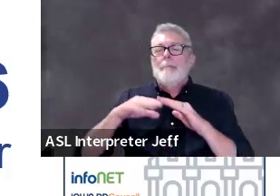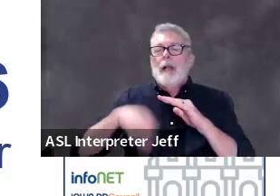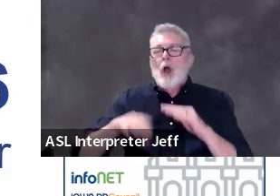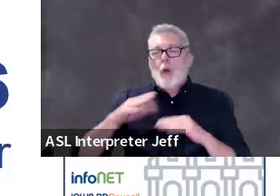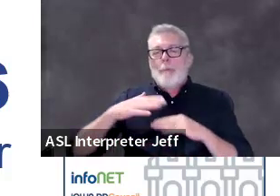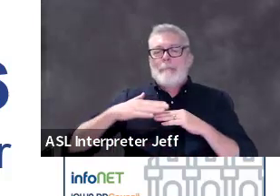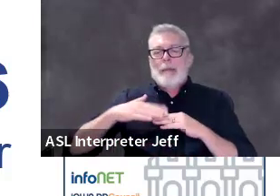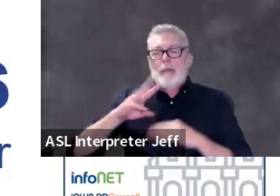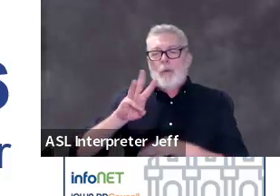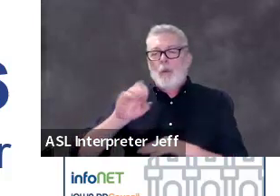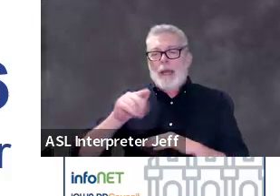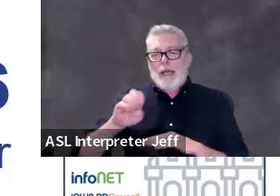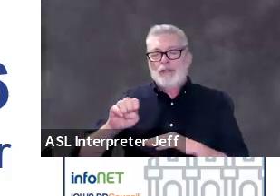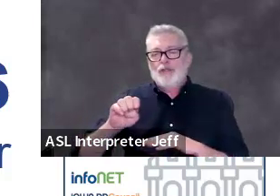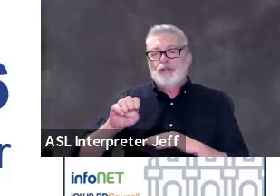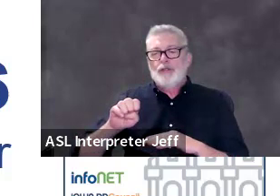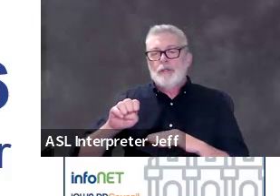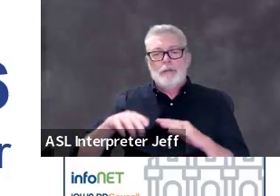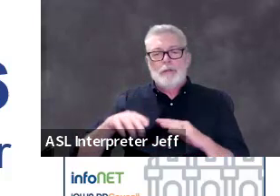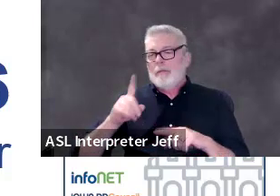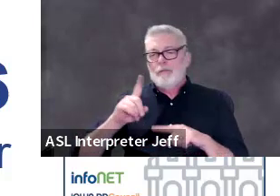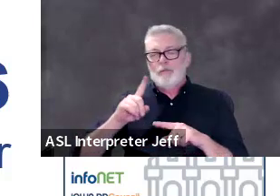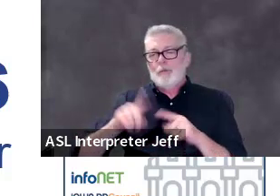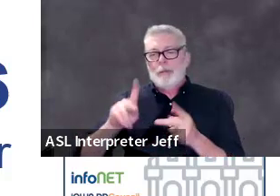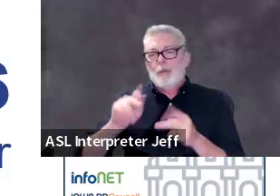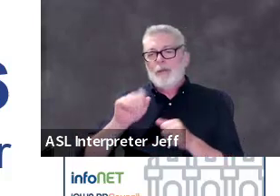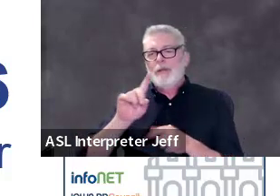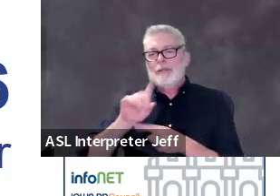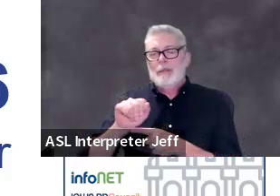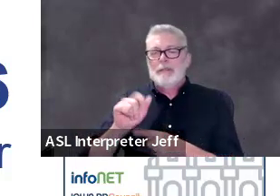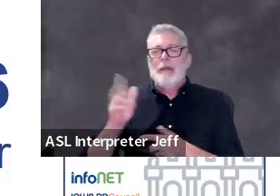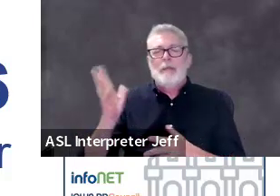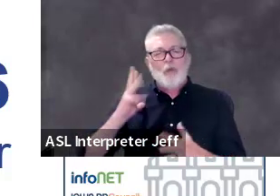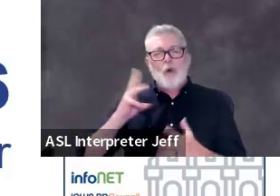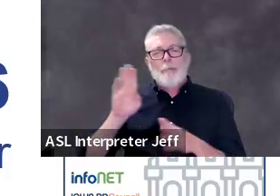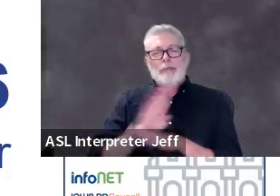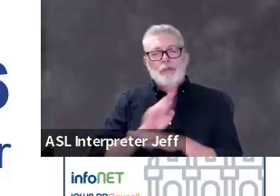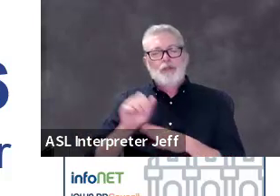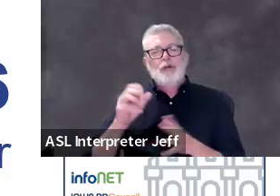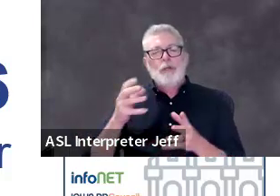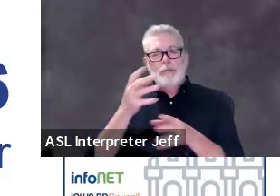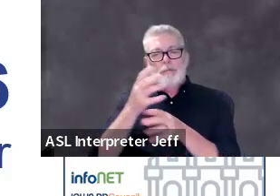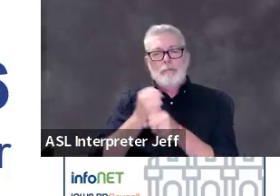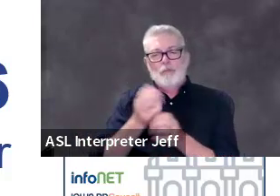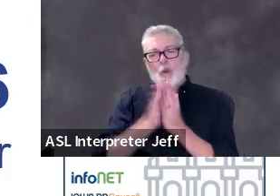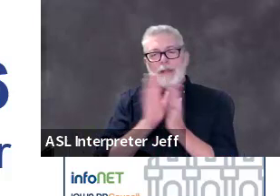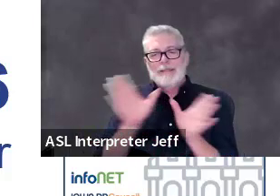So those certificates that businesses can get to pay less than minimum wage,